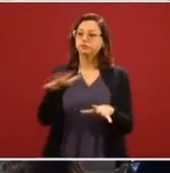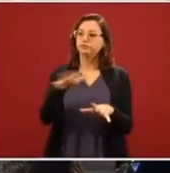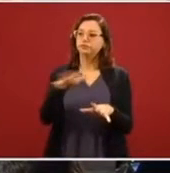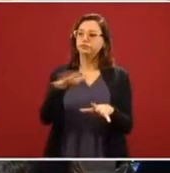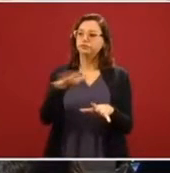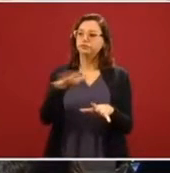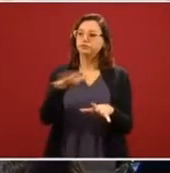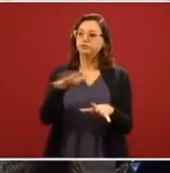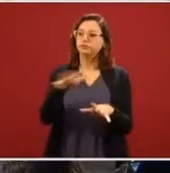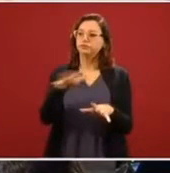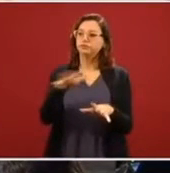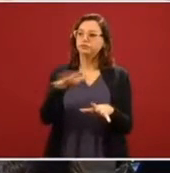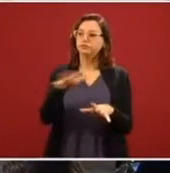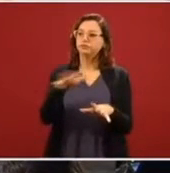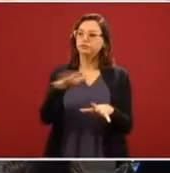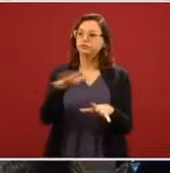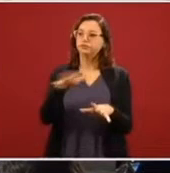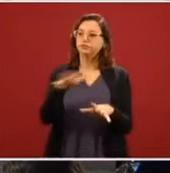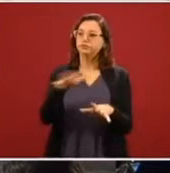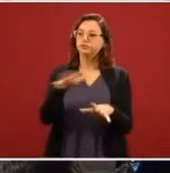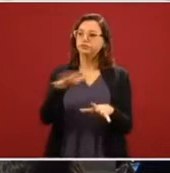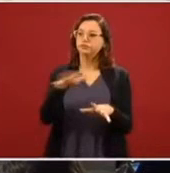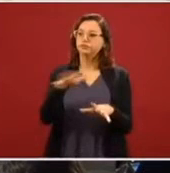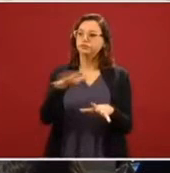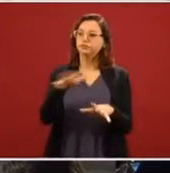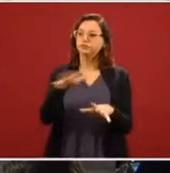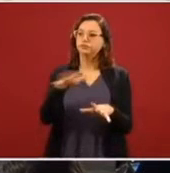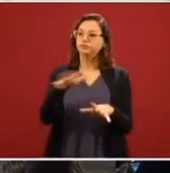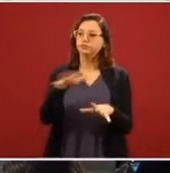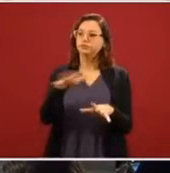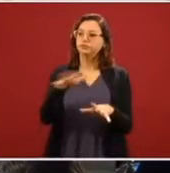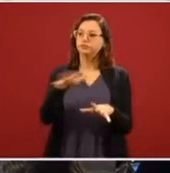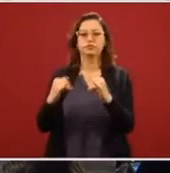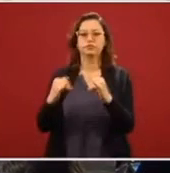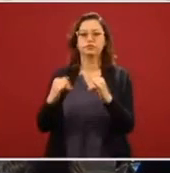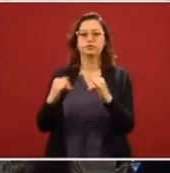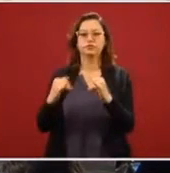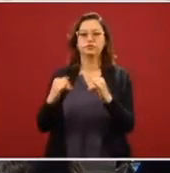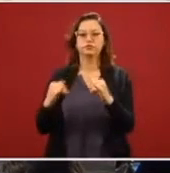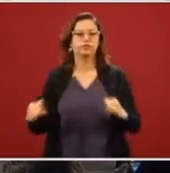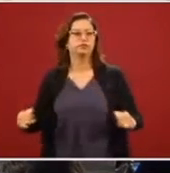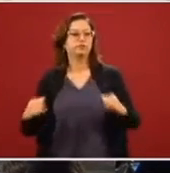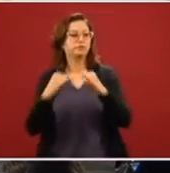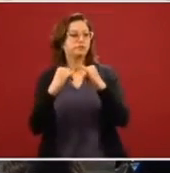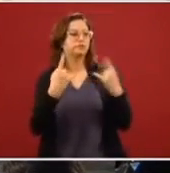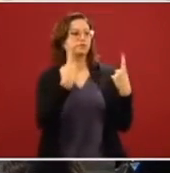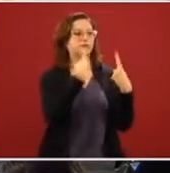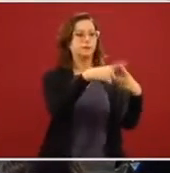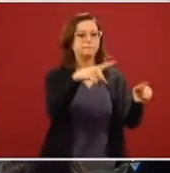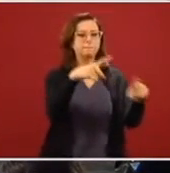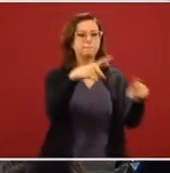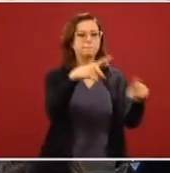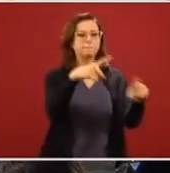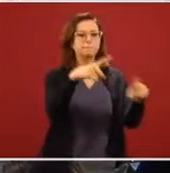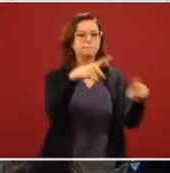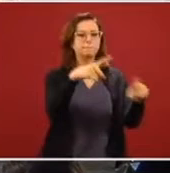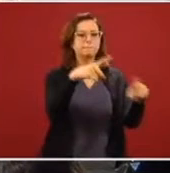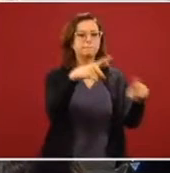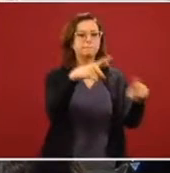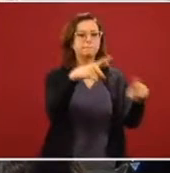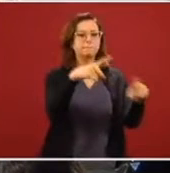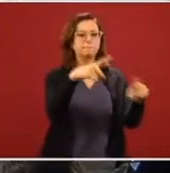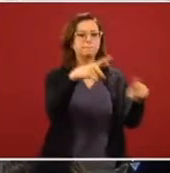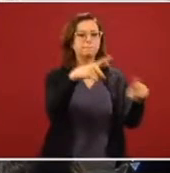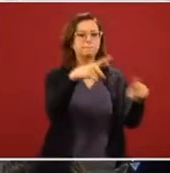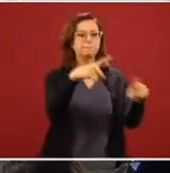instituciones, is formed by diverse institutions diversas organizaciones and